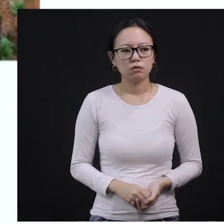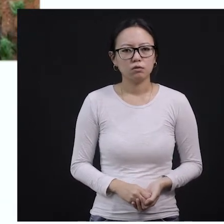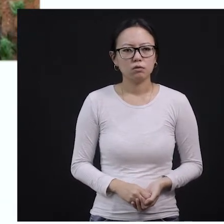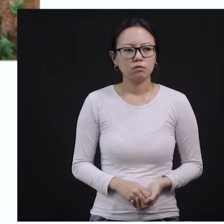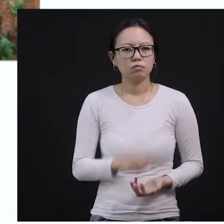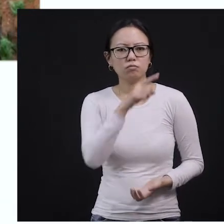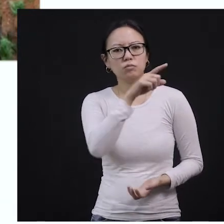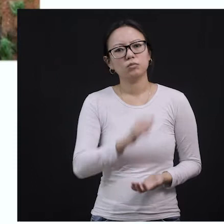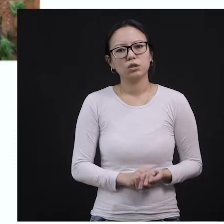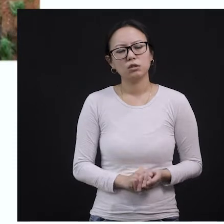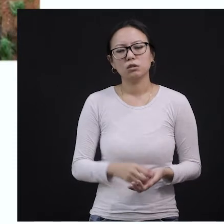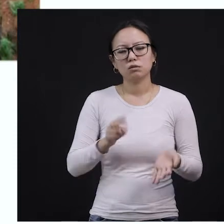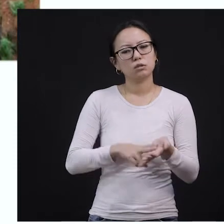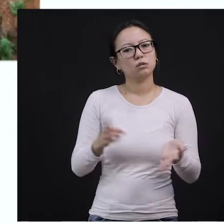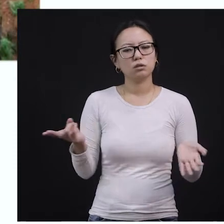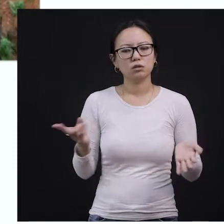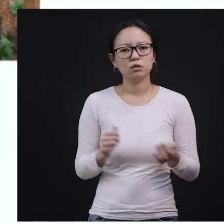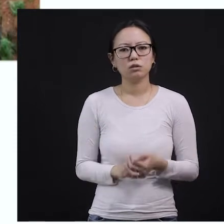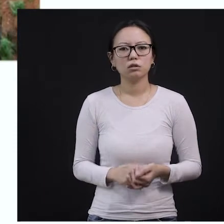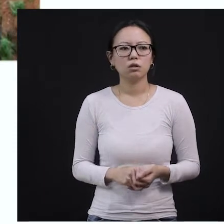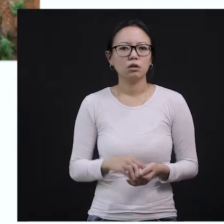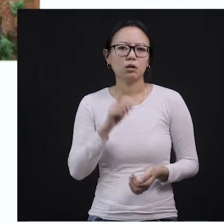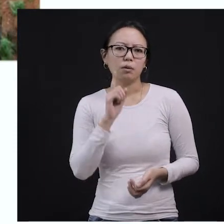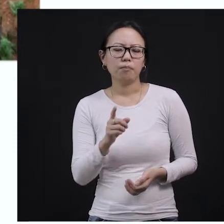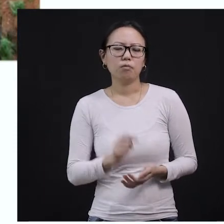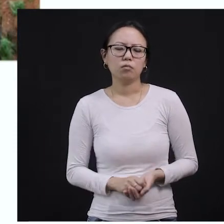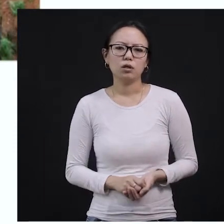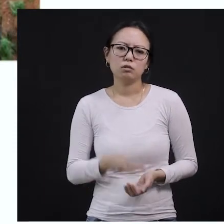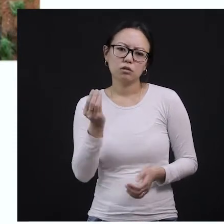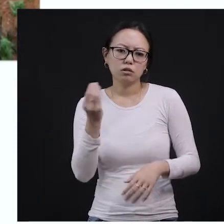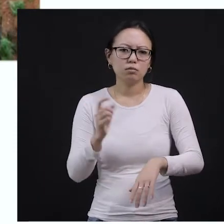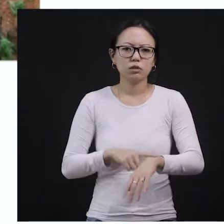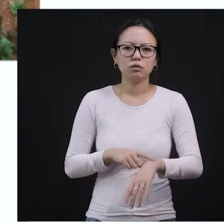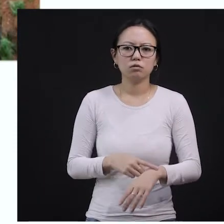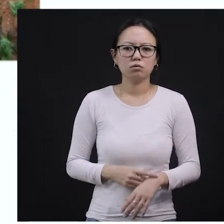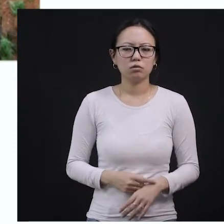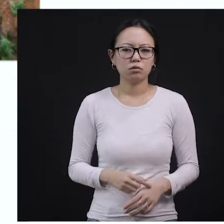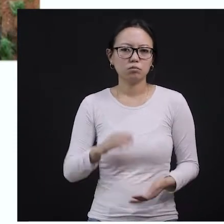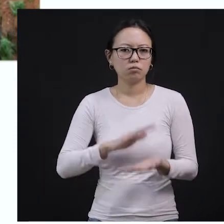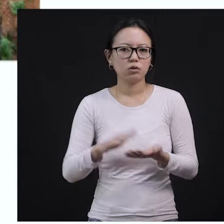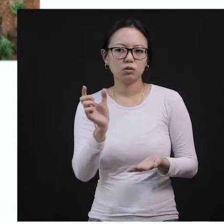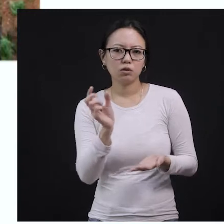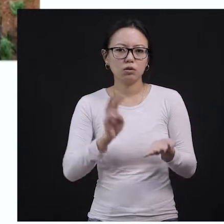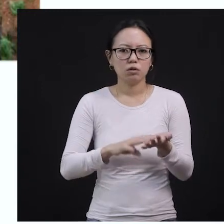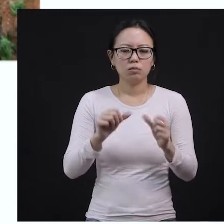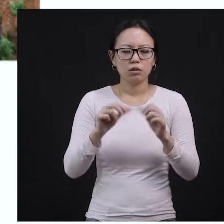a natural disaster. But also, sometimes it happens because of humans.